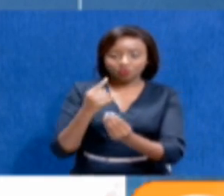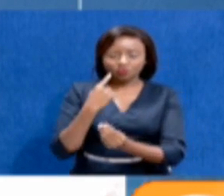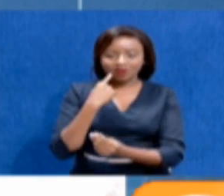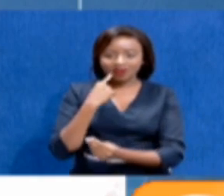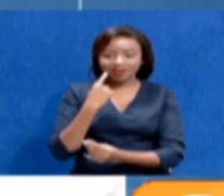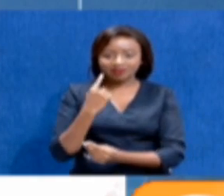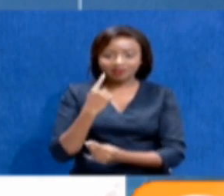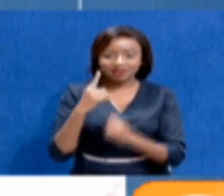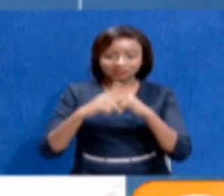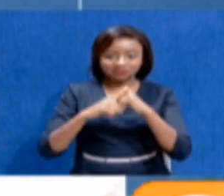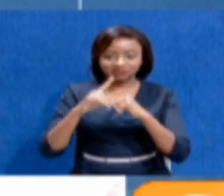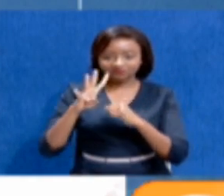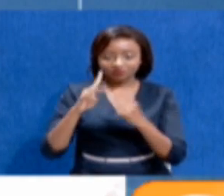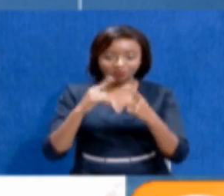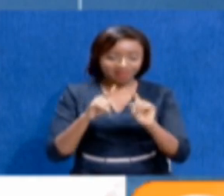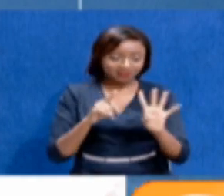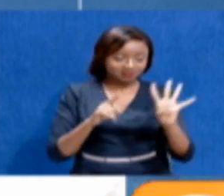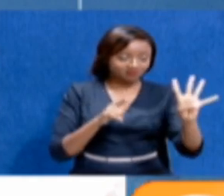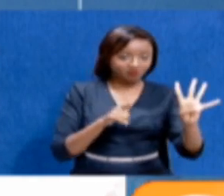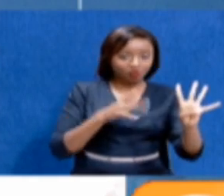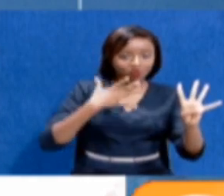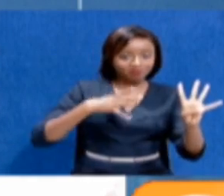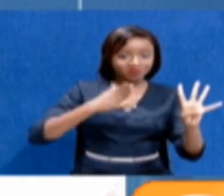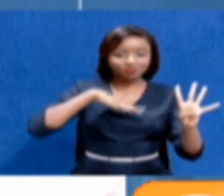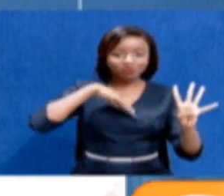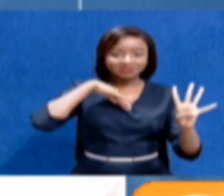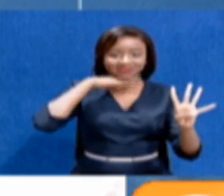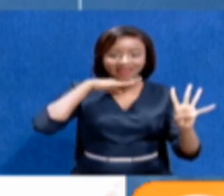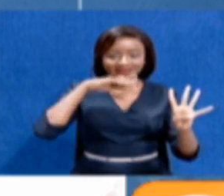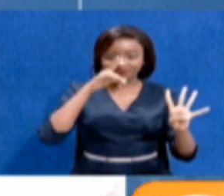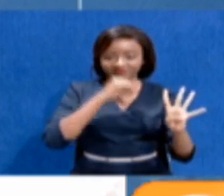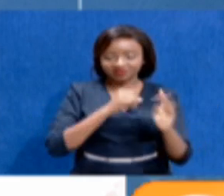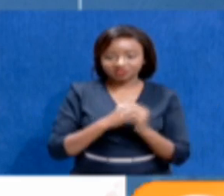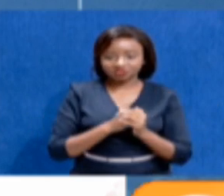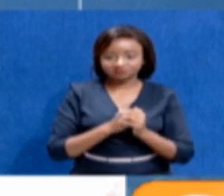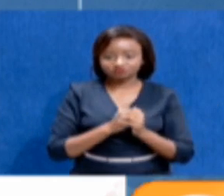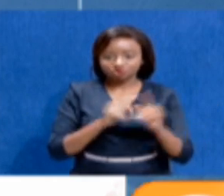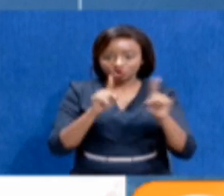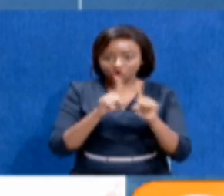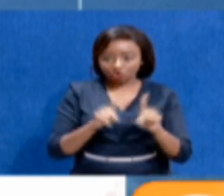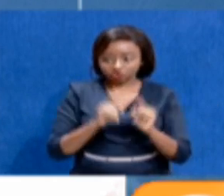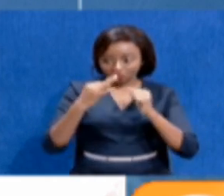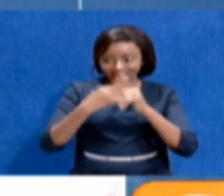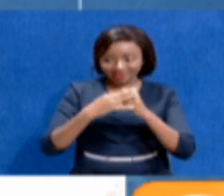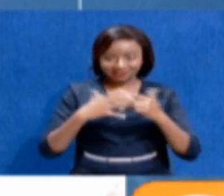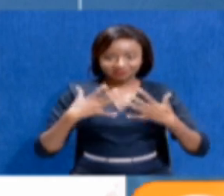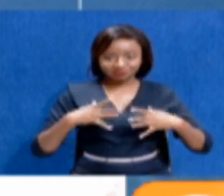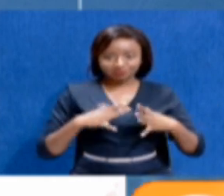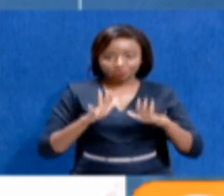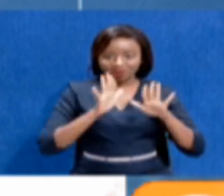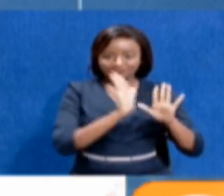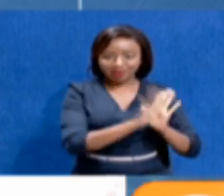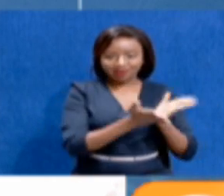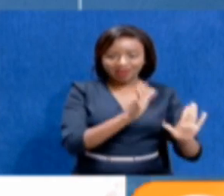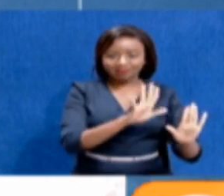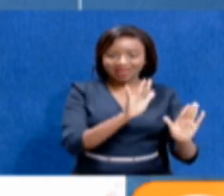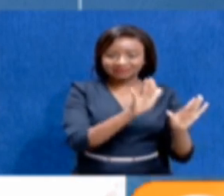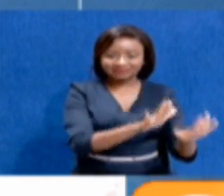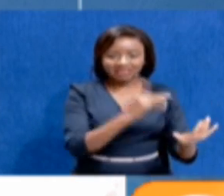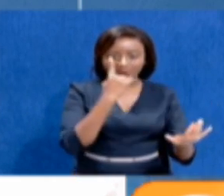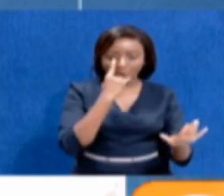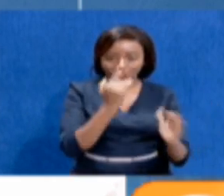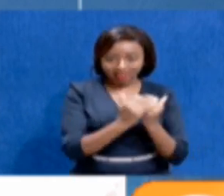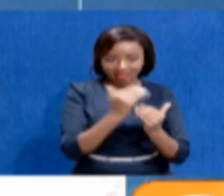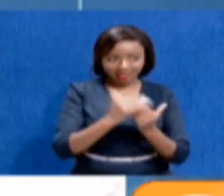4 deaths were recorded. So far, 208 out of the 314 patients that had been placed under the home care program have